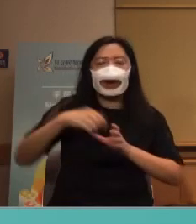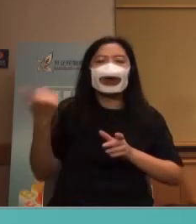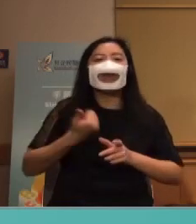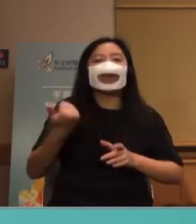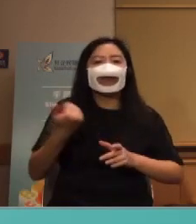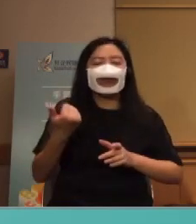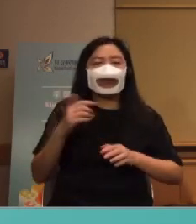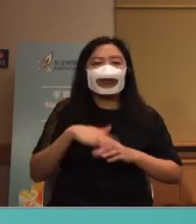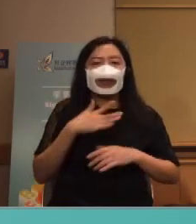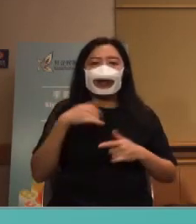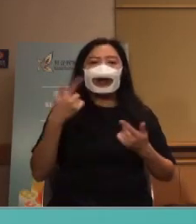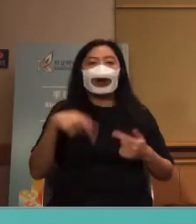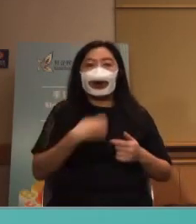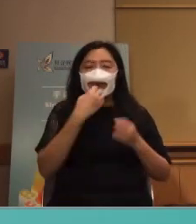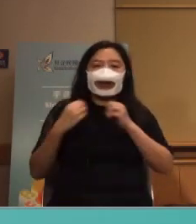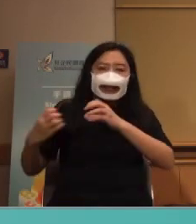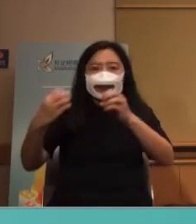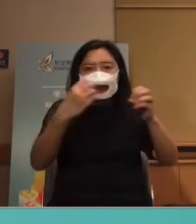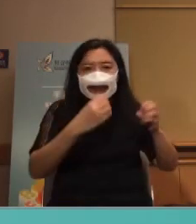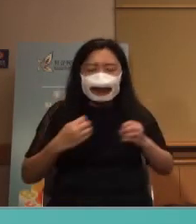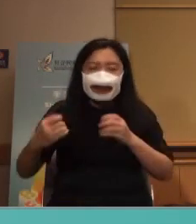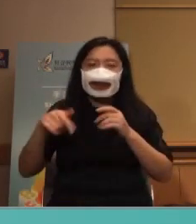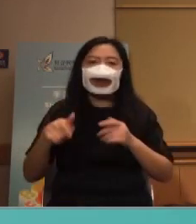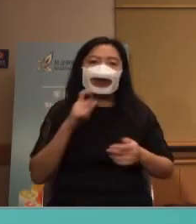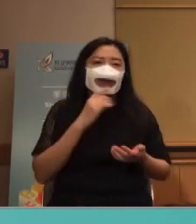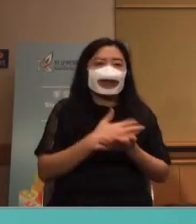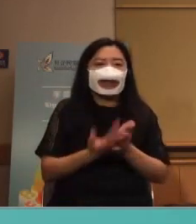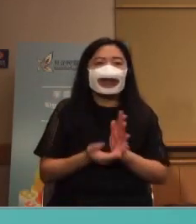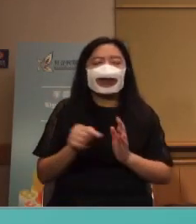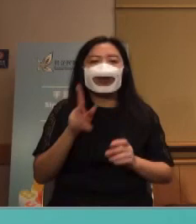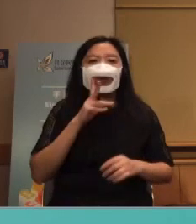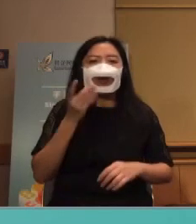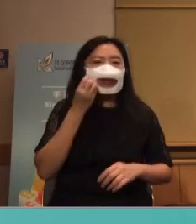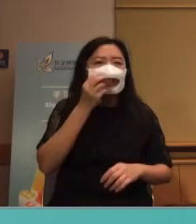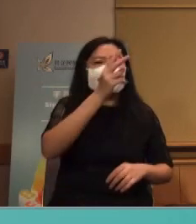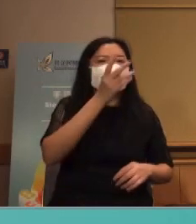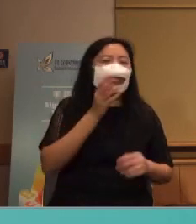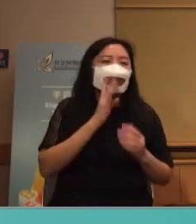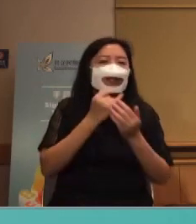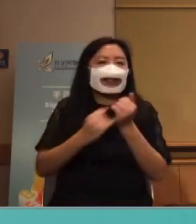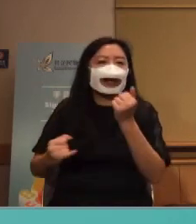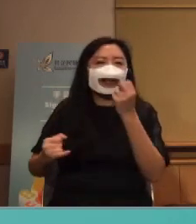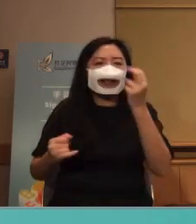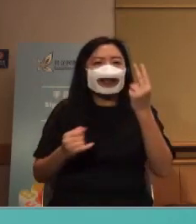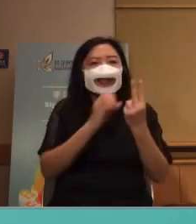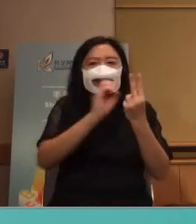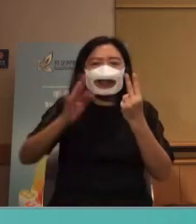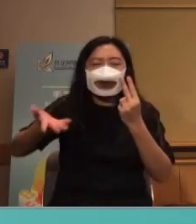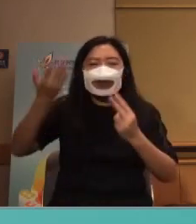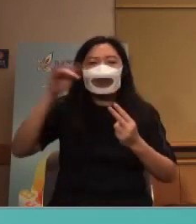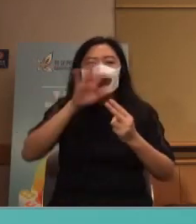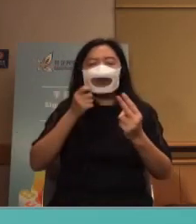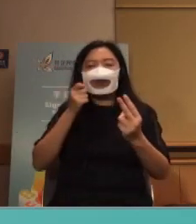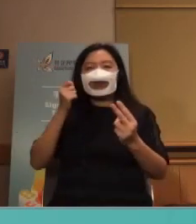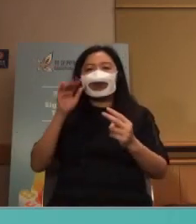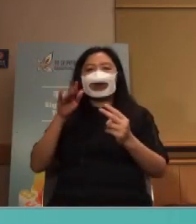millennial generation really don't get the metaverse or Web3 at all. So from your experience, how did you